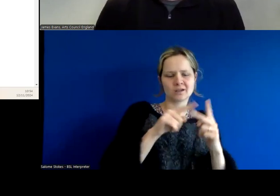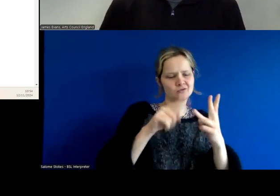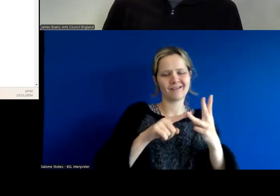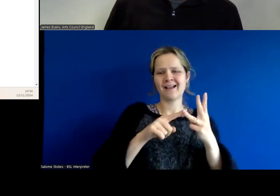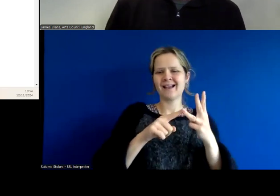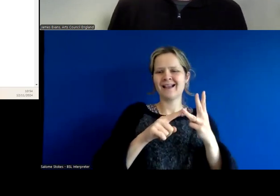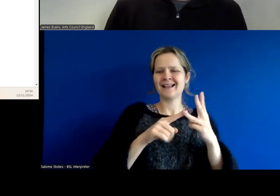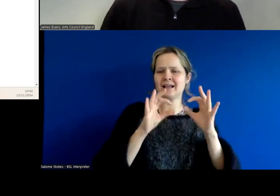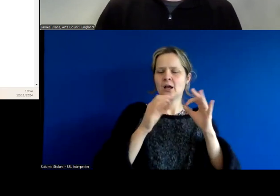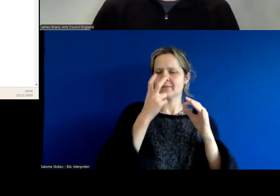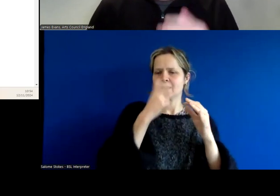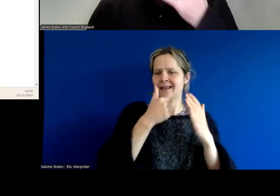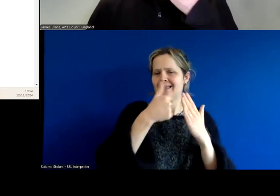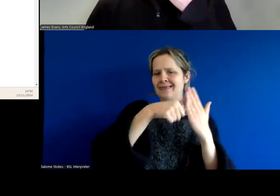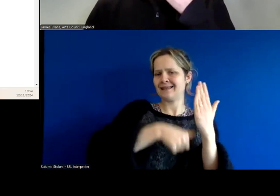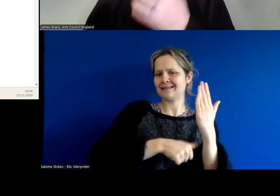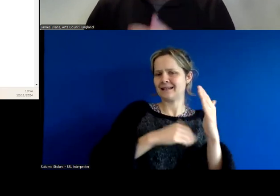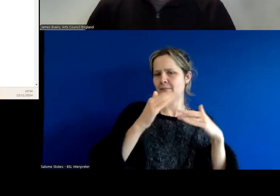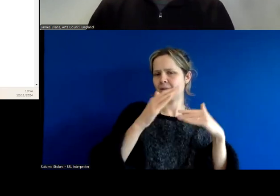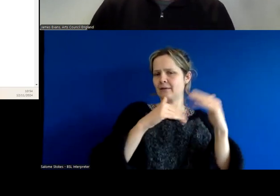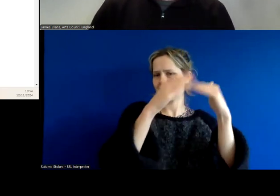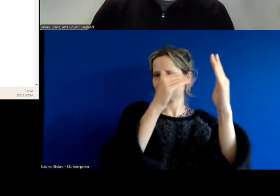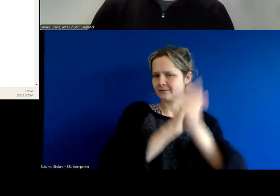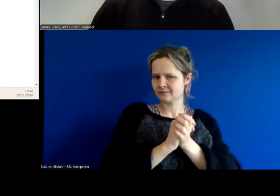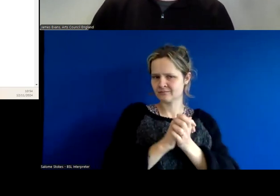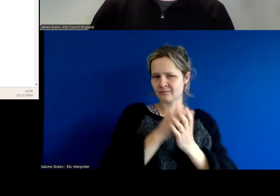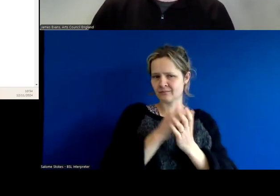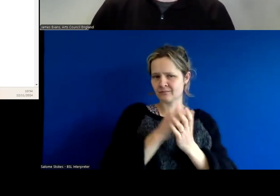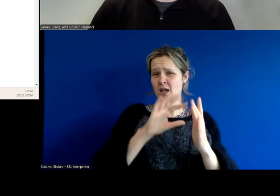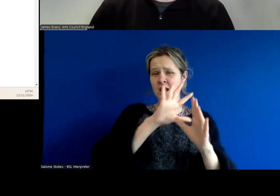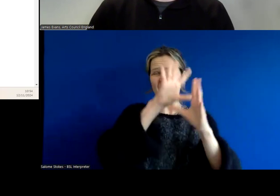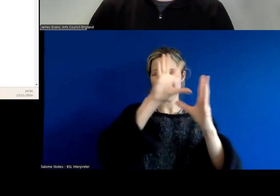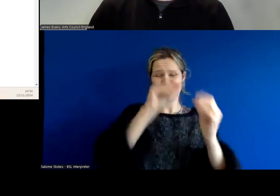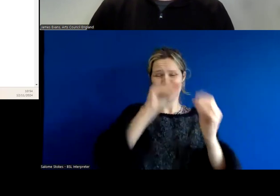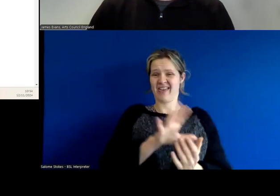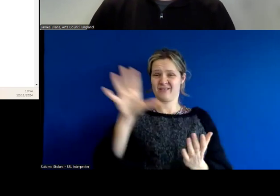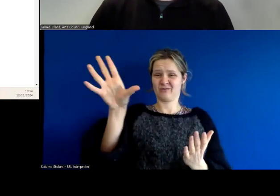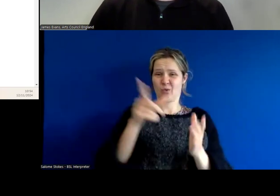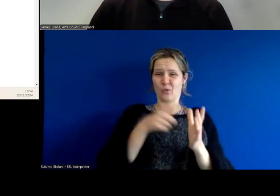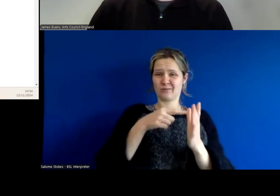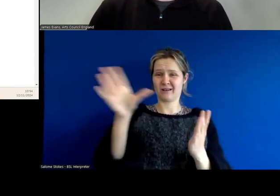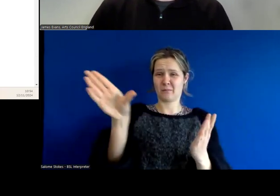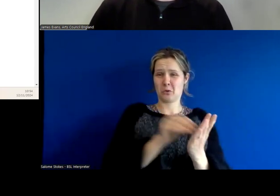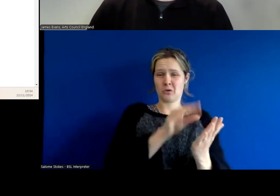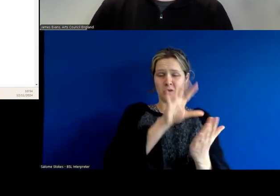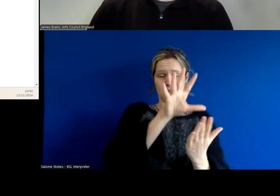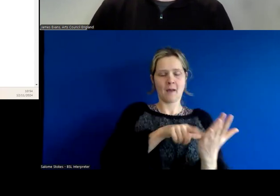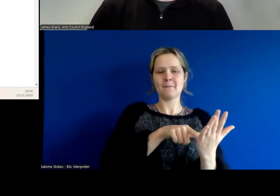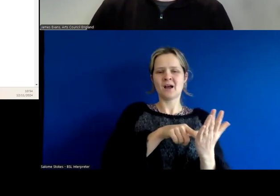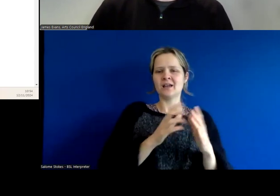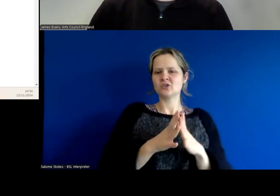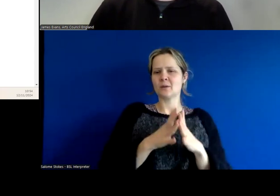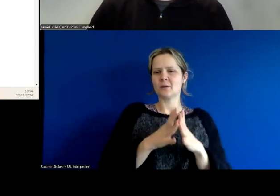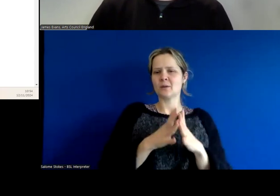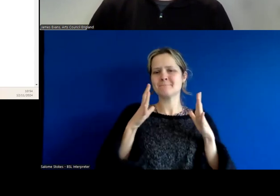lot more of that granular data. Again, it's all pulled across from the data sets, but it's just a huge more amount